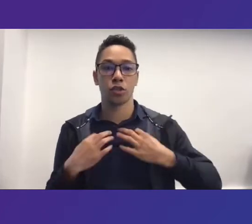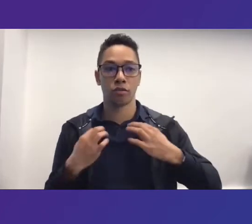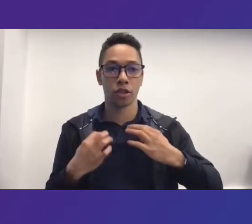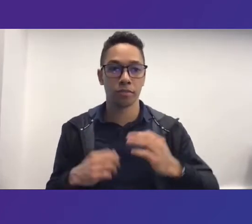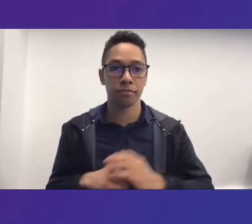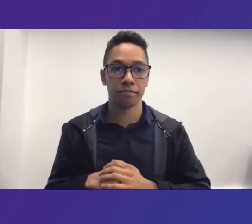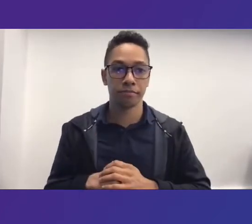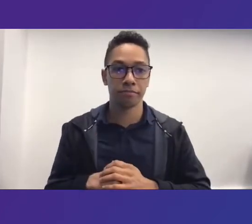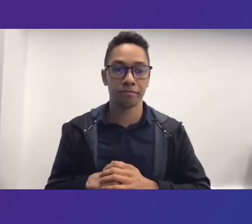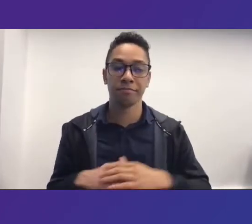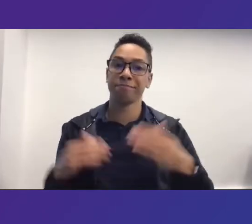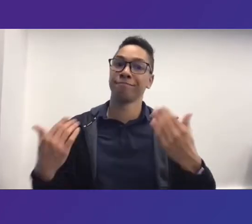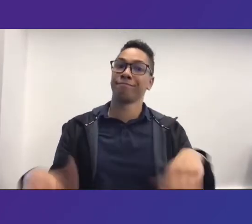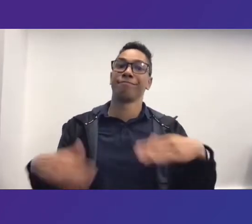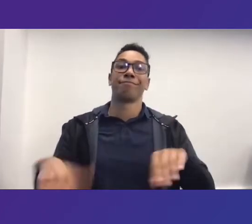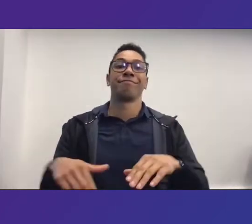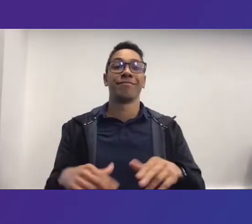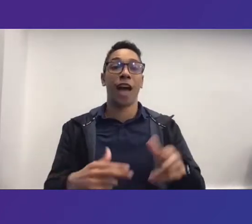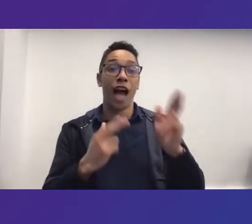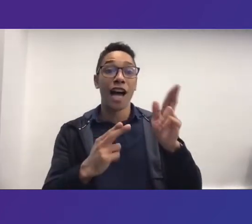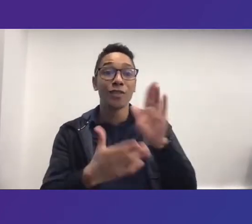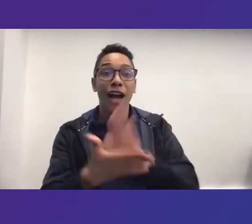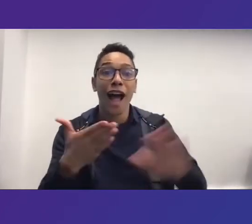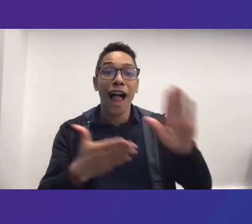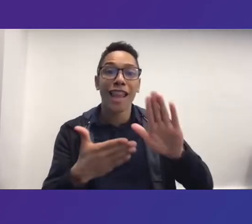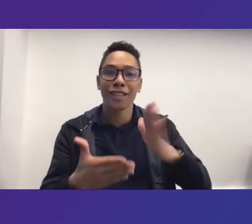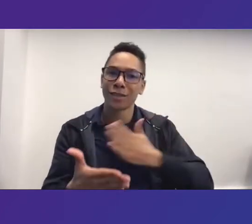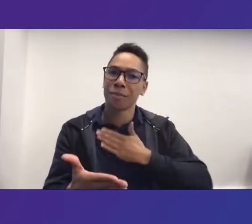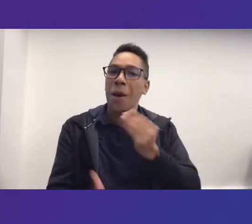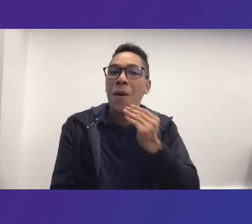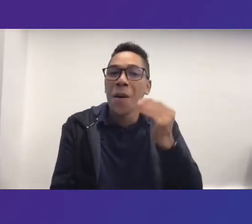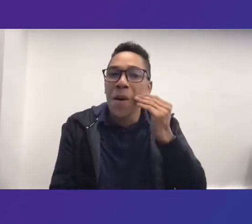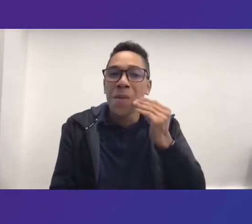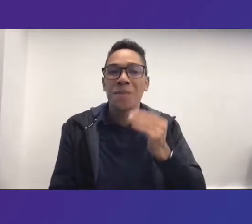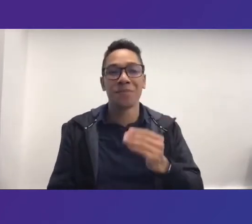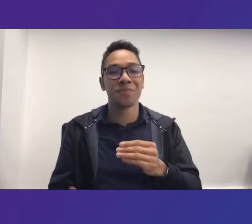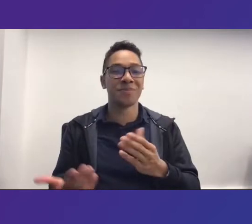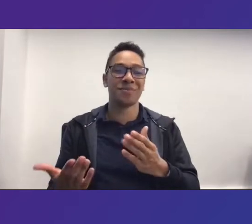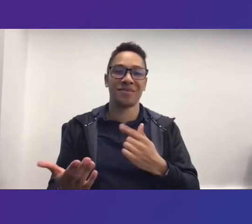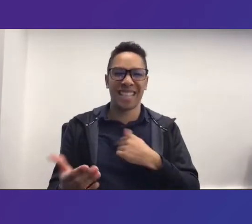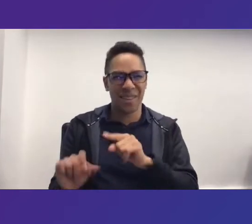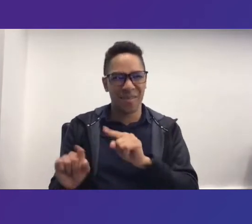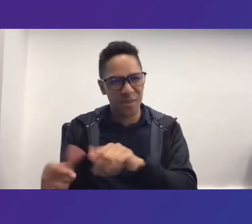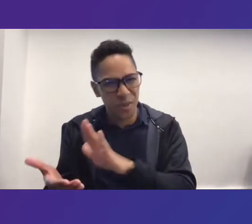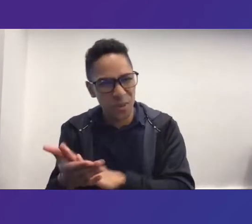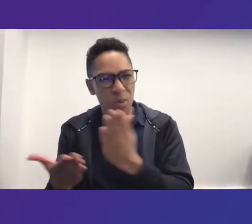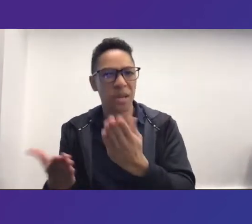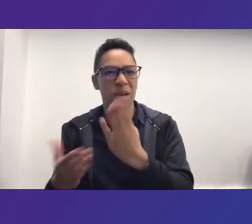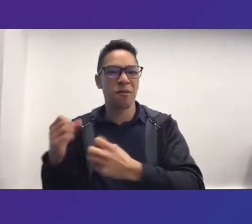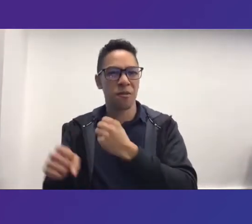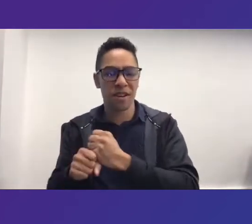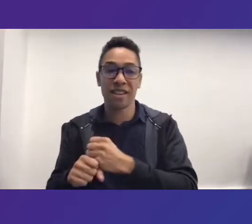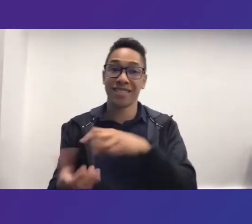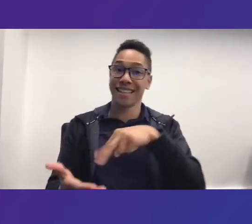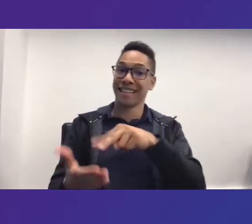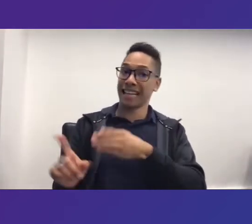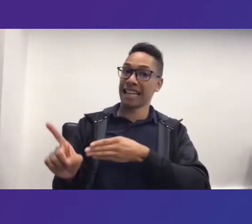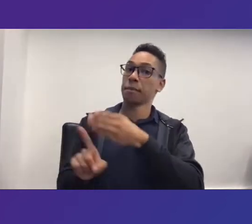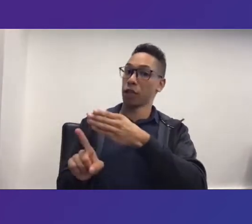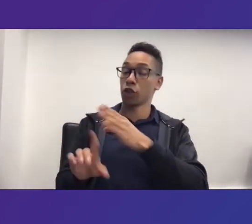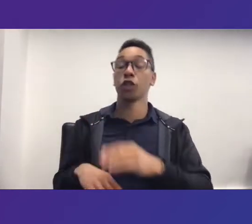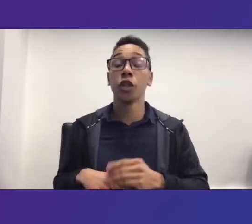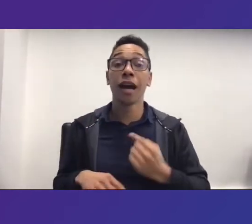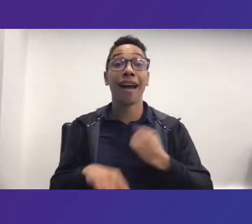Wow, well, Hunter is my home. I did my undergraduate here. I was a dance education major at the time. When I came to